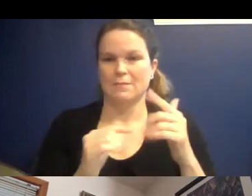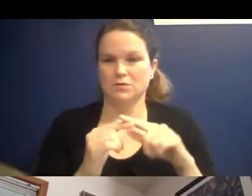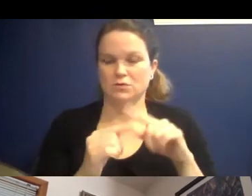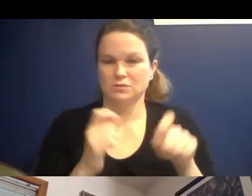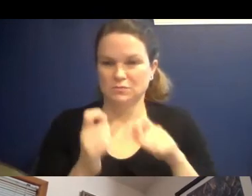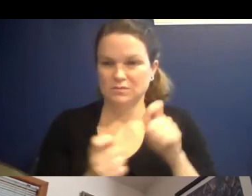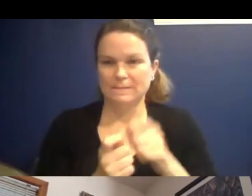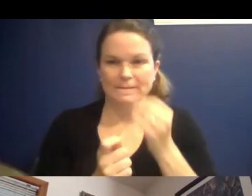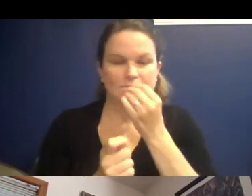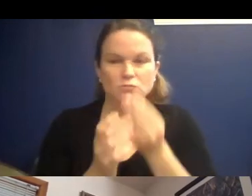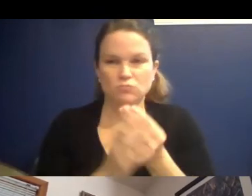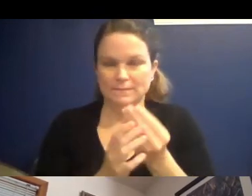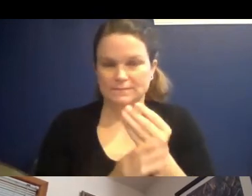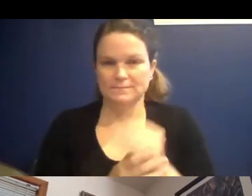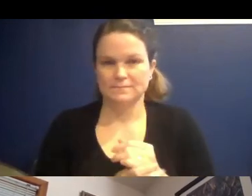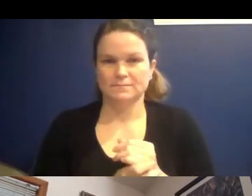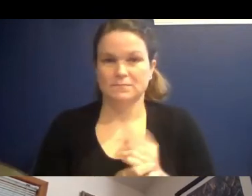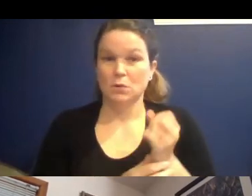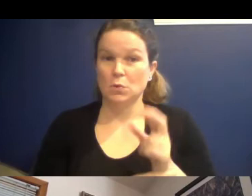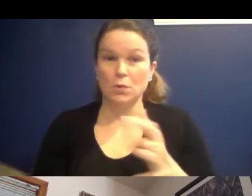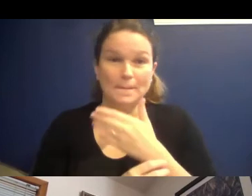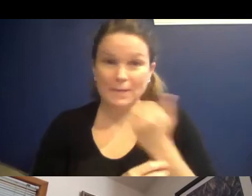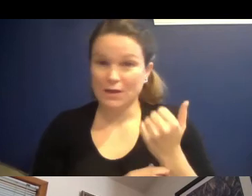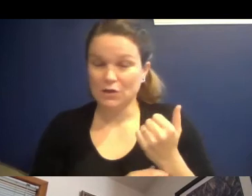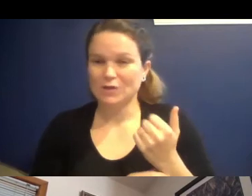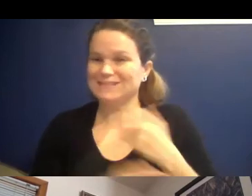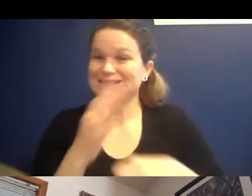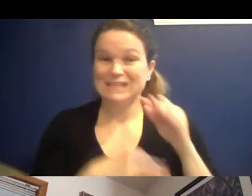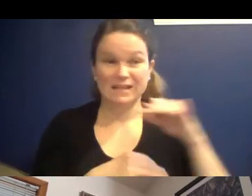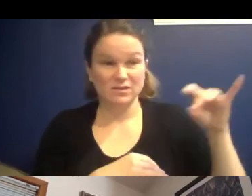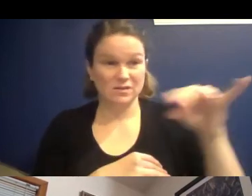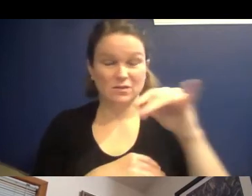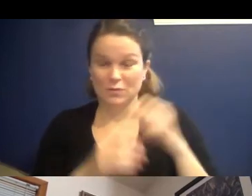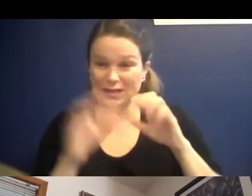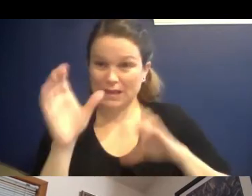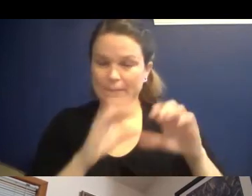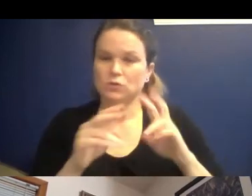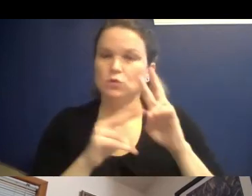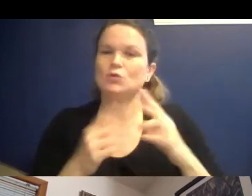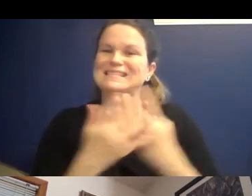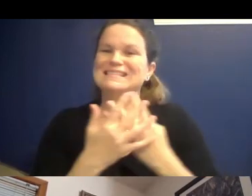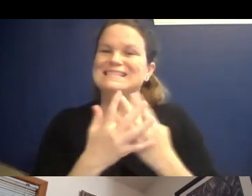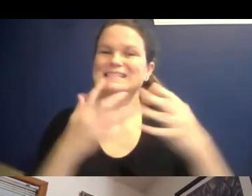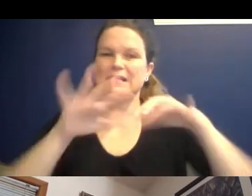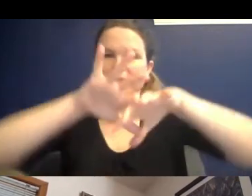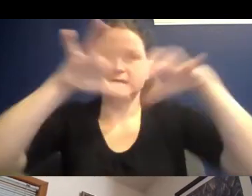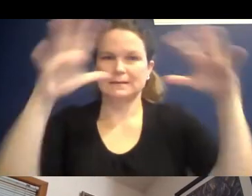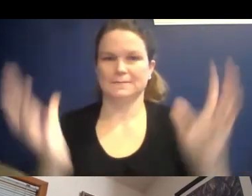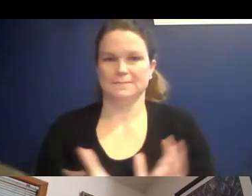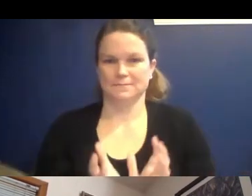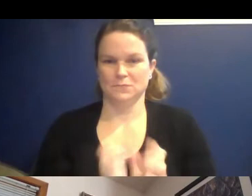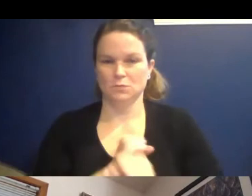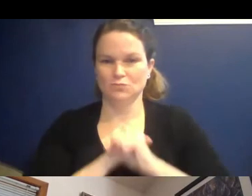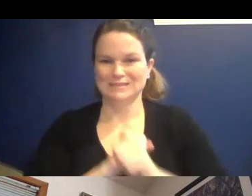food crops. Better yet, instead, cover your food crops with net bags.